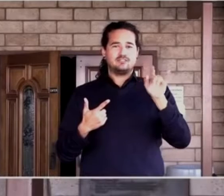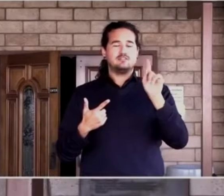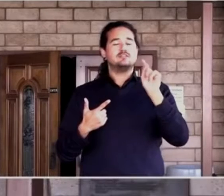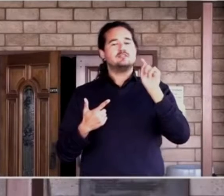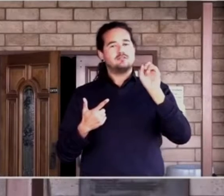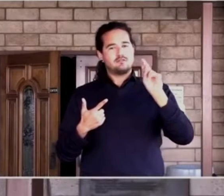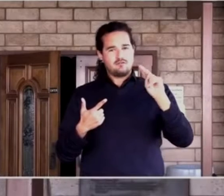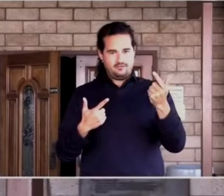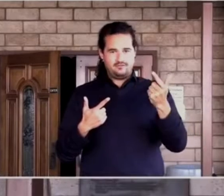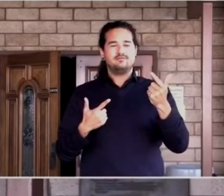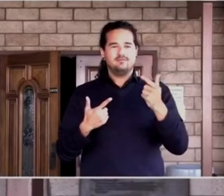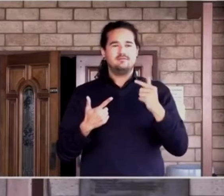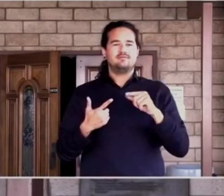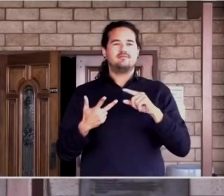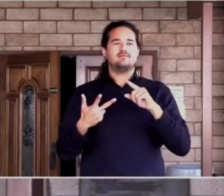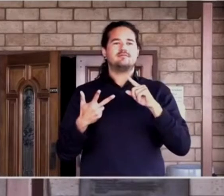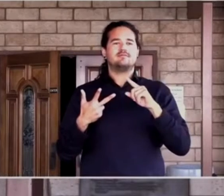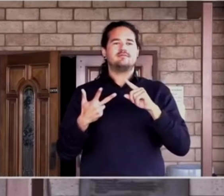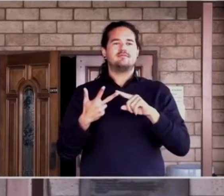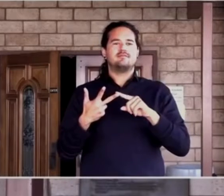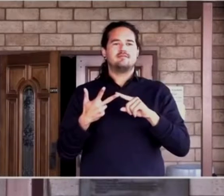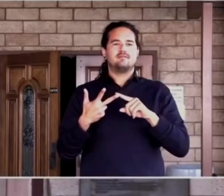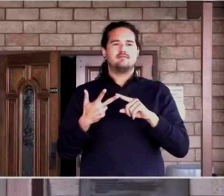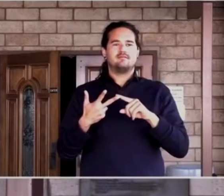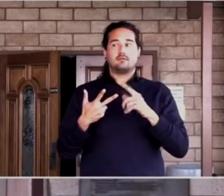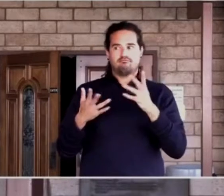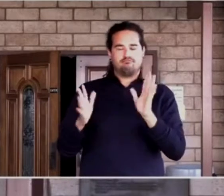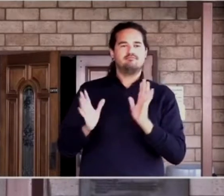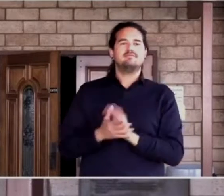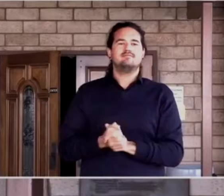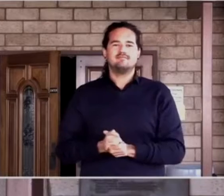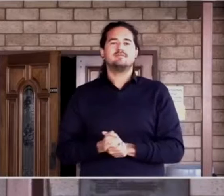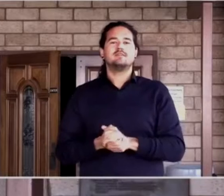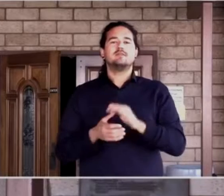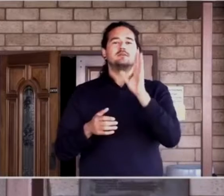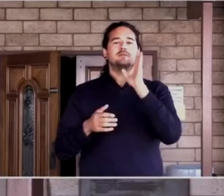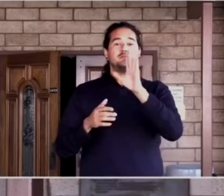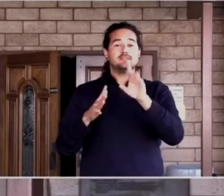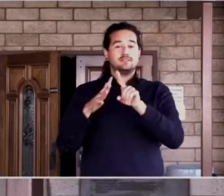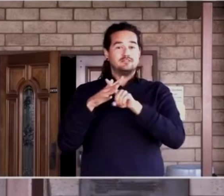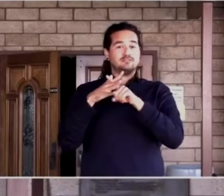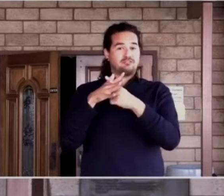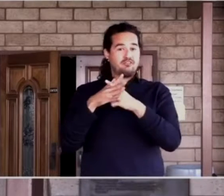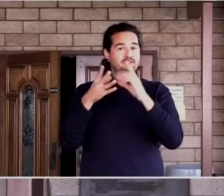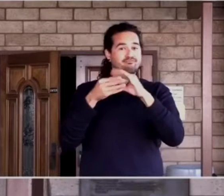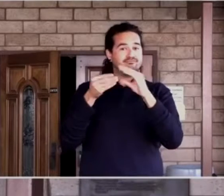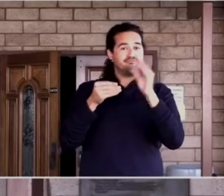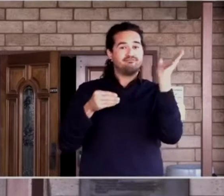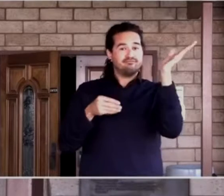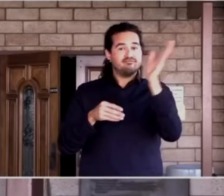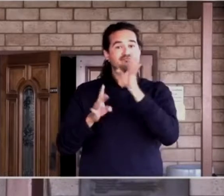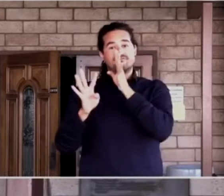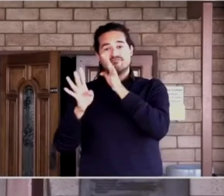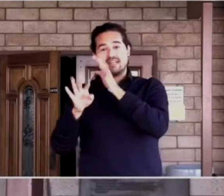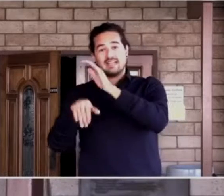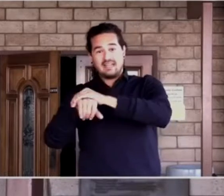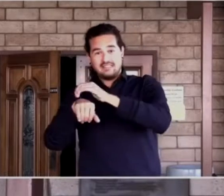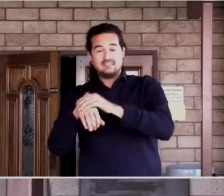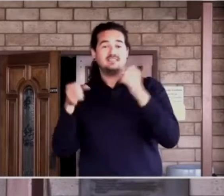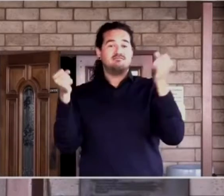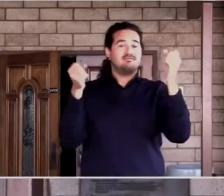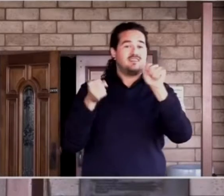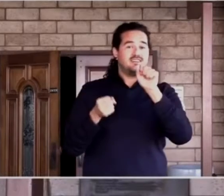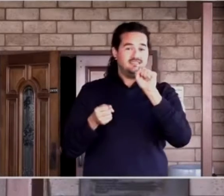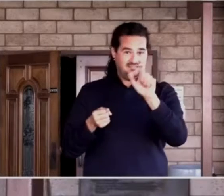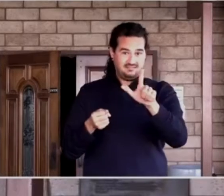Center. We will begin this press conference in English and American Sign Language. We will then have a